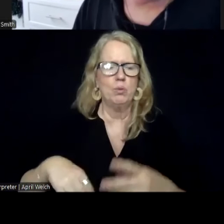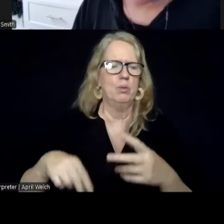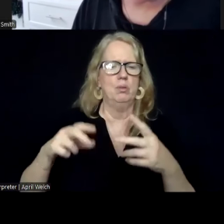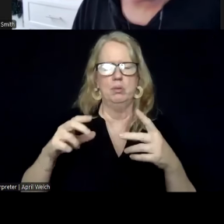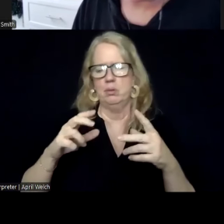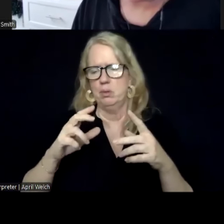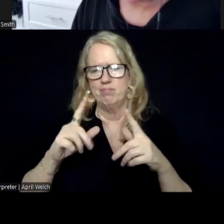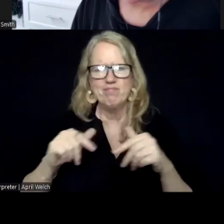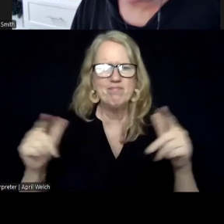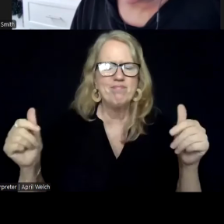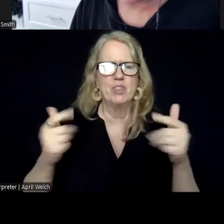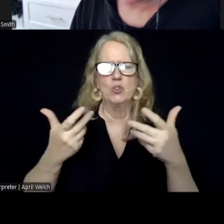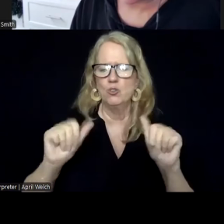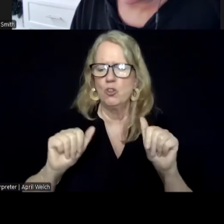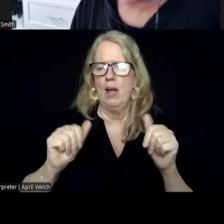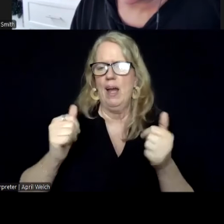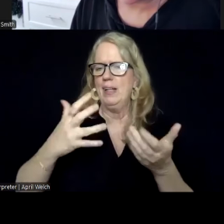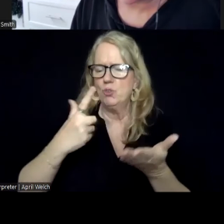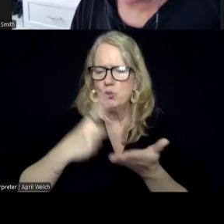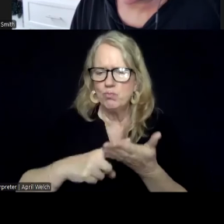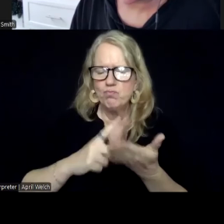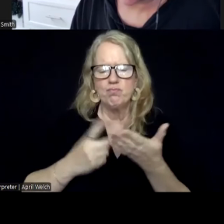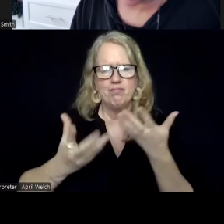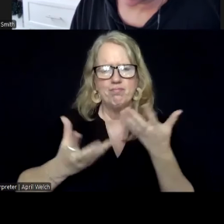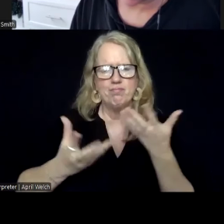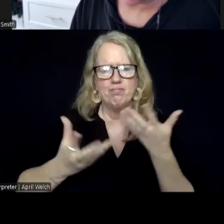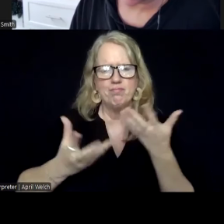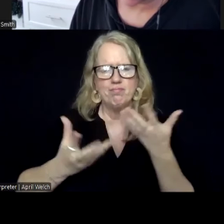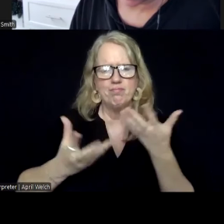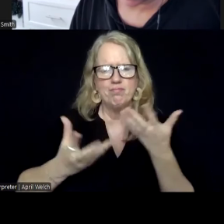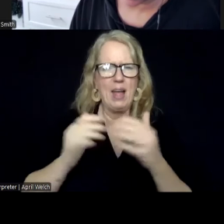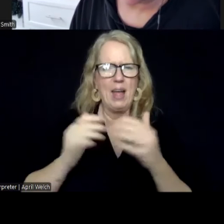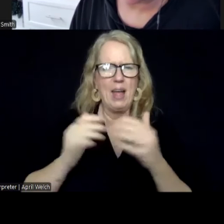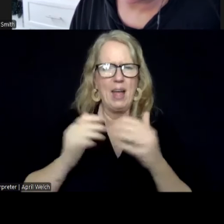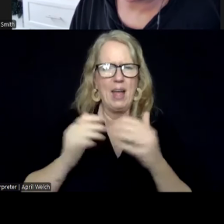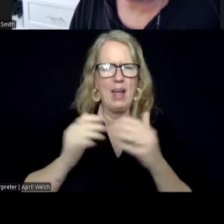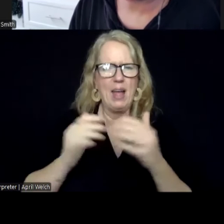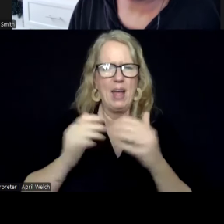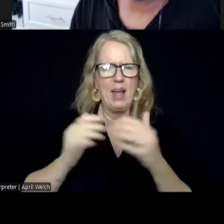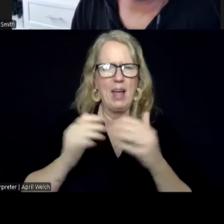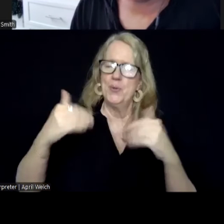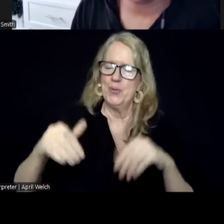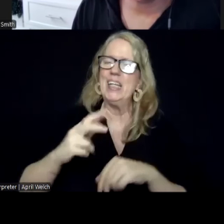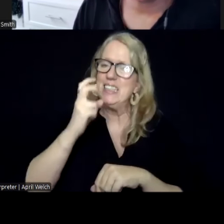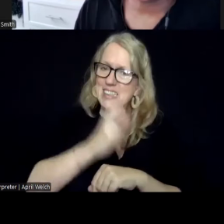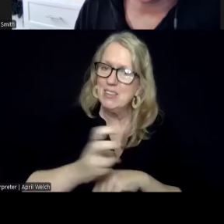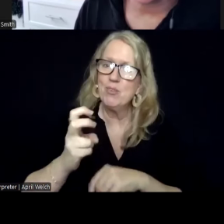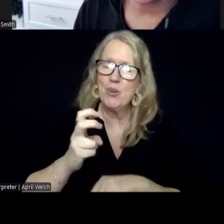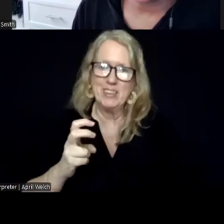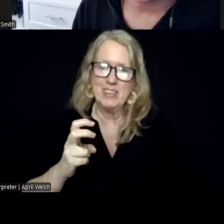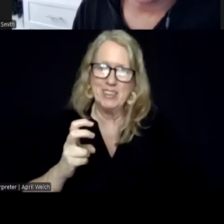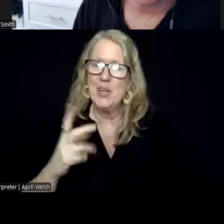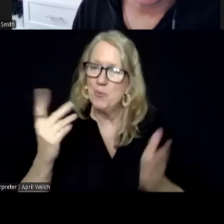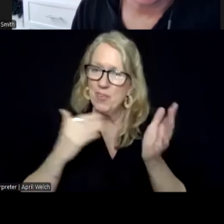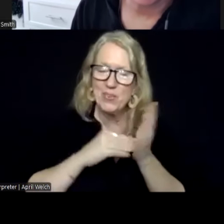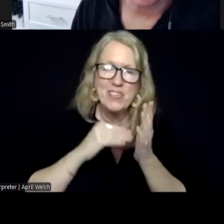as mentioned, to address some of these issues and then codify it. It's very difficult, when there are thousands of